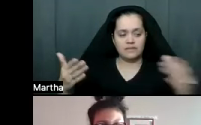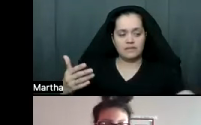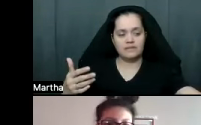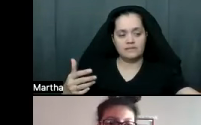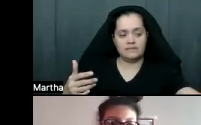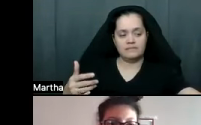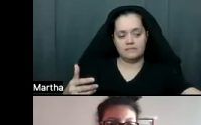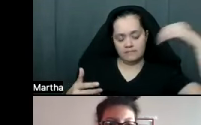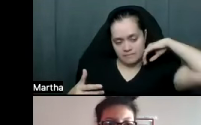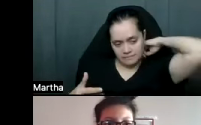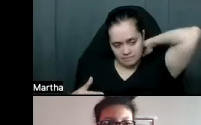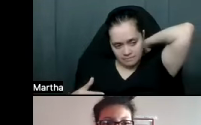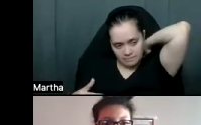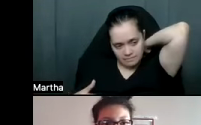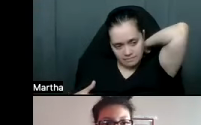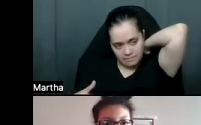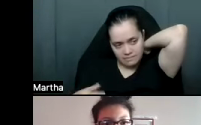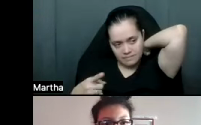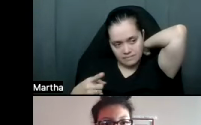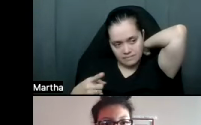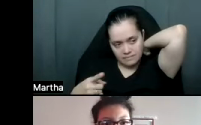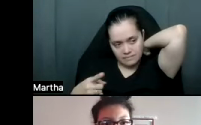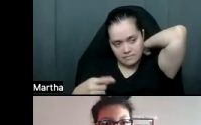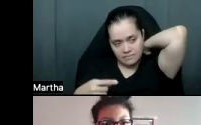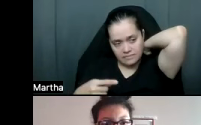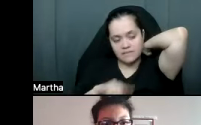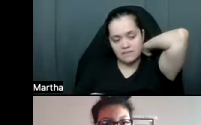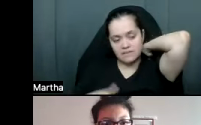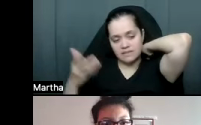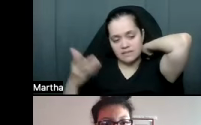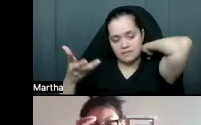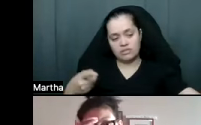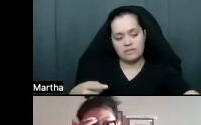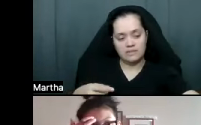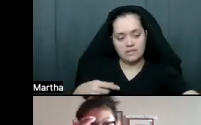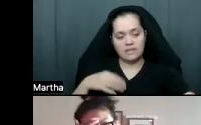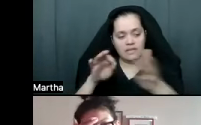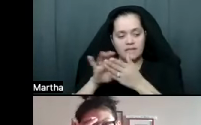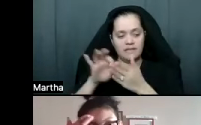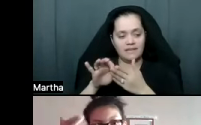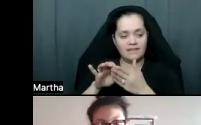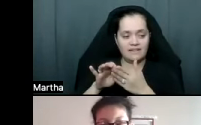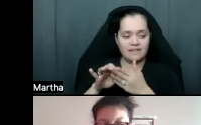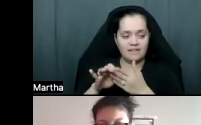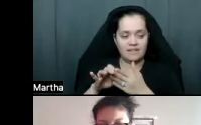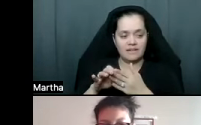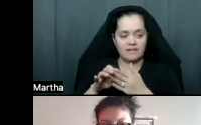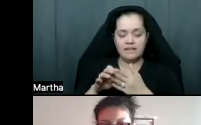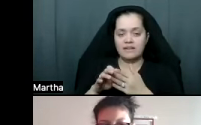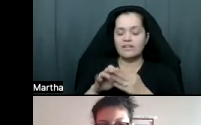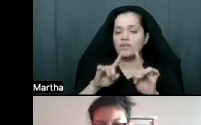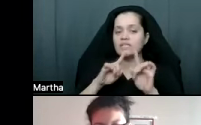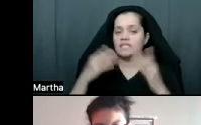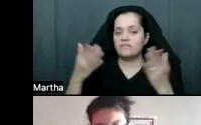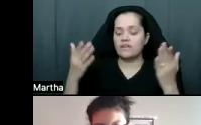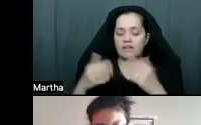chance for you to put an answer in the chat, and that can count as your being here, your attendance for today. So right